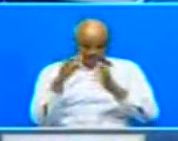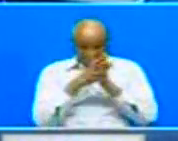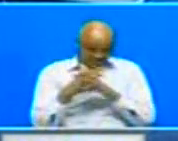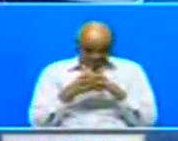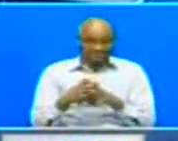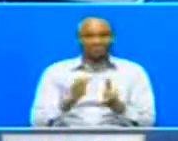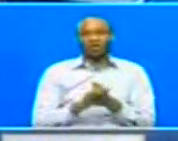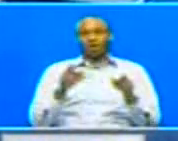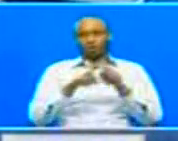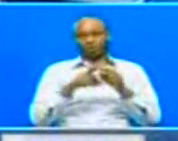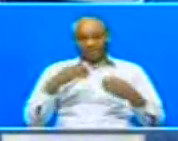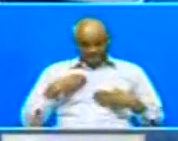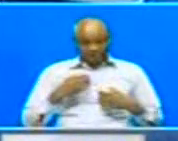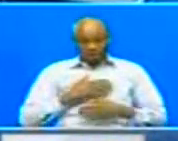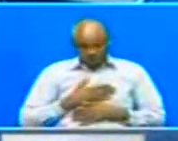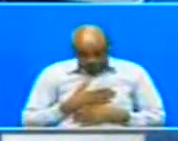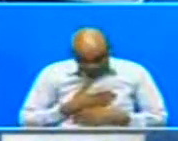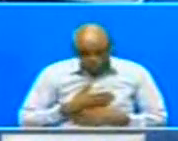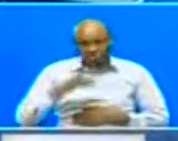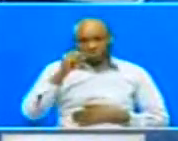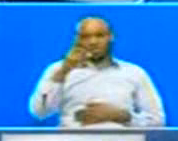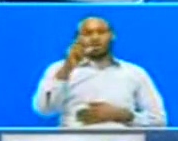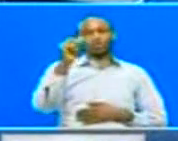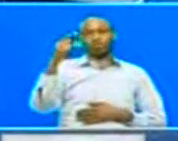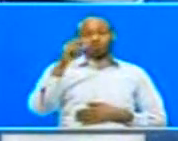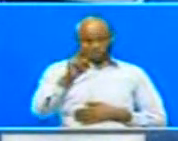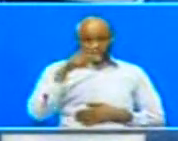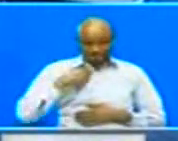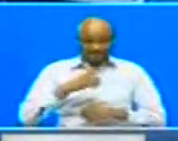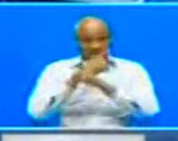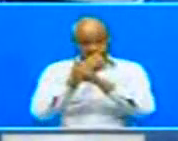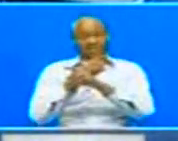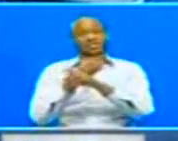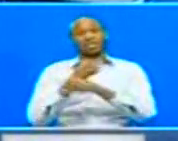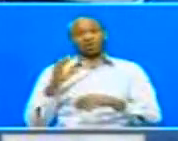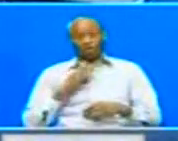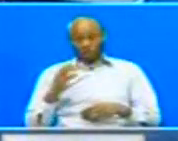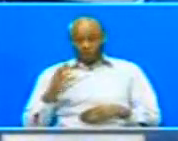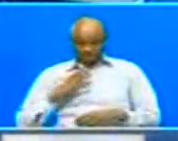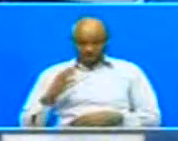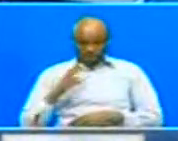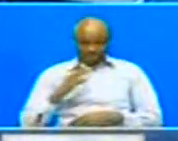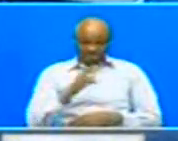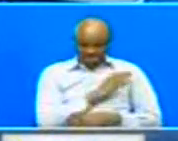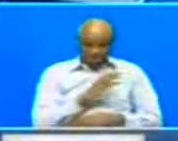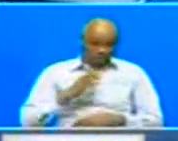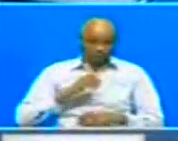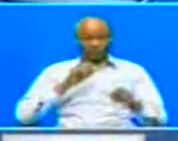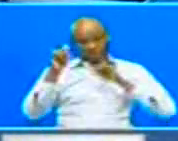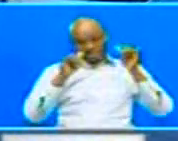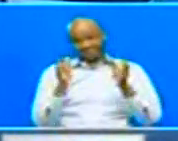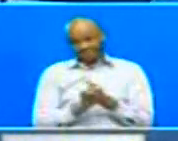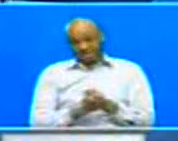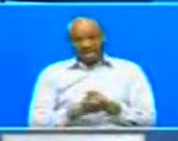us. Thank you for having me. We also have Honorable Ndungu Githenji, who's the chair of the Defense Committee and Foreign Relations as well. Brilliant. And we have Dr.